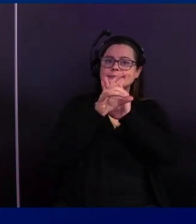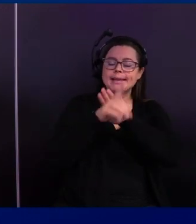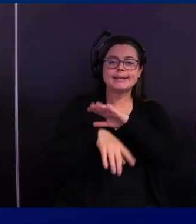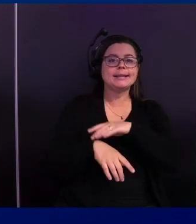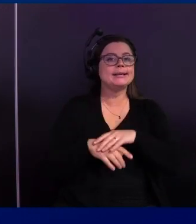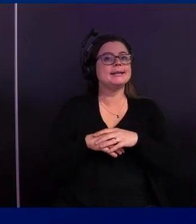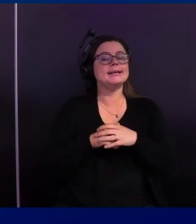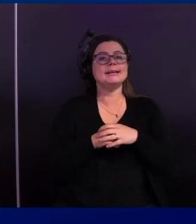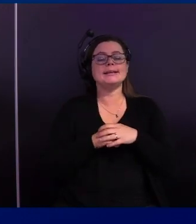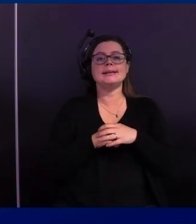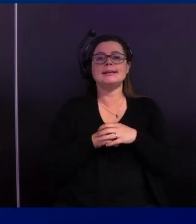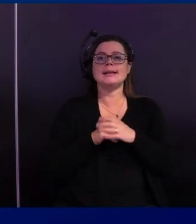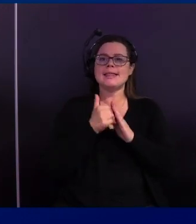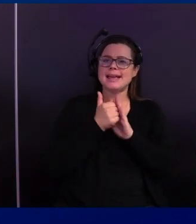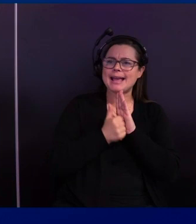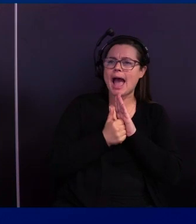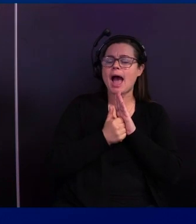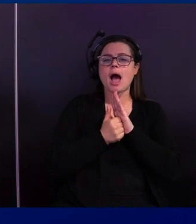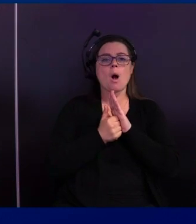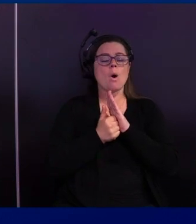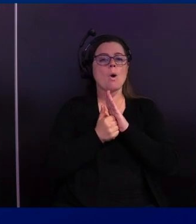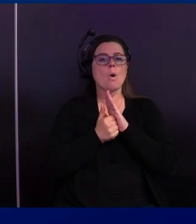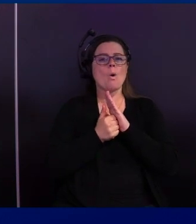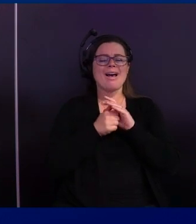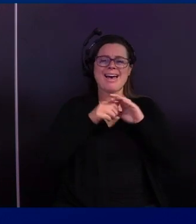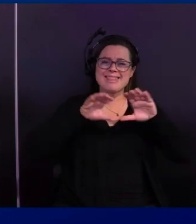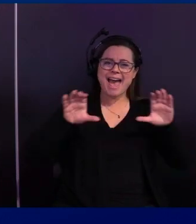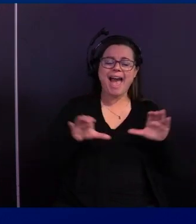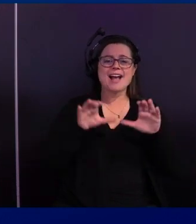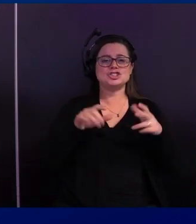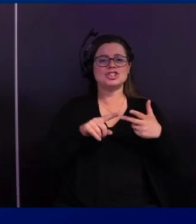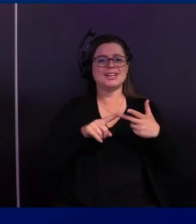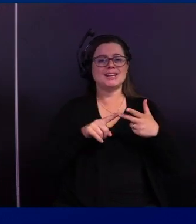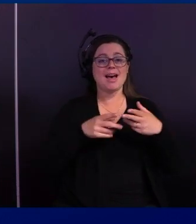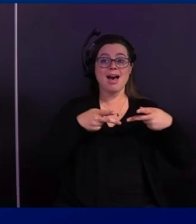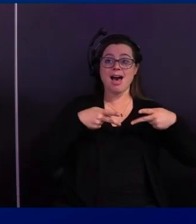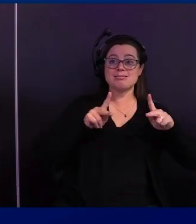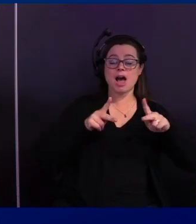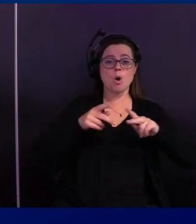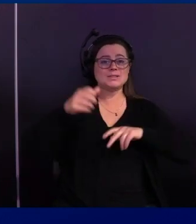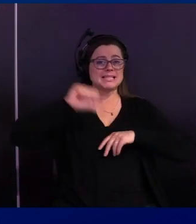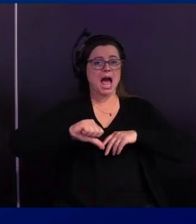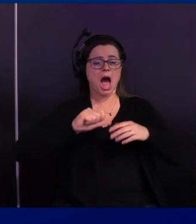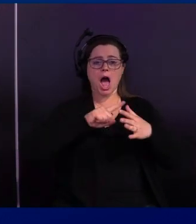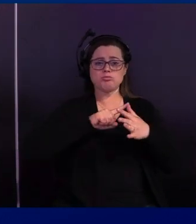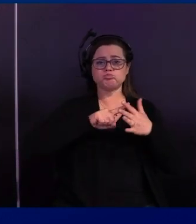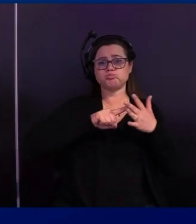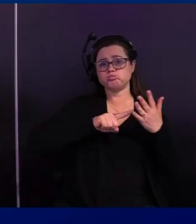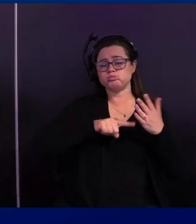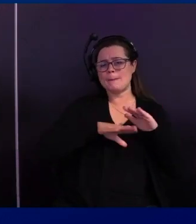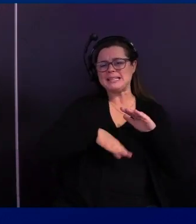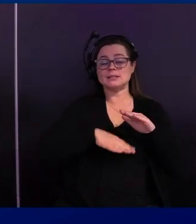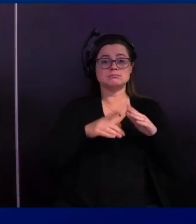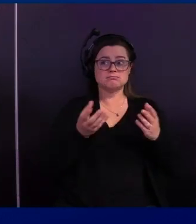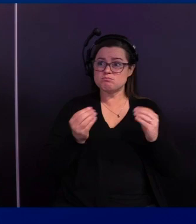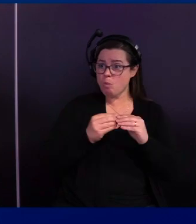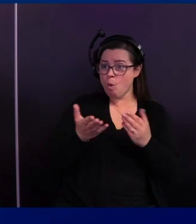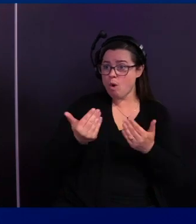who the account, the action, the allow or deny. Is there anything more in that? Or just walk us through.